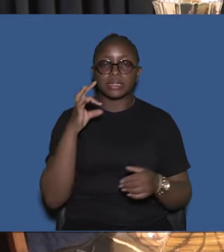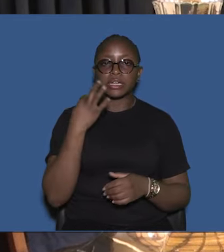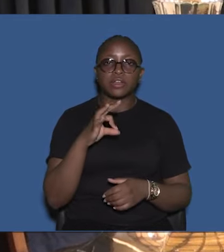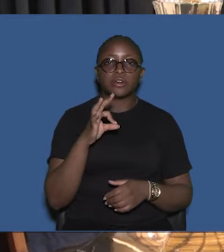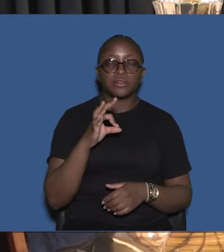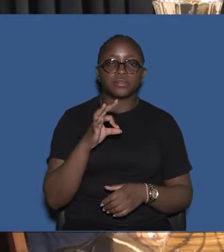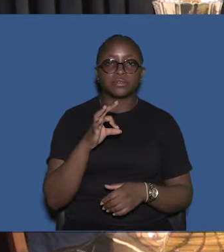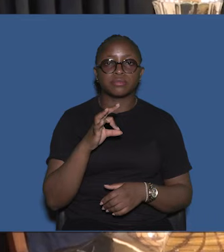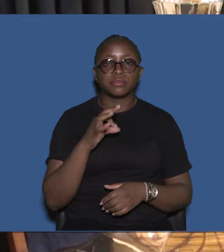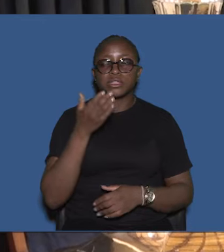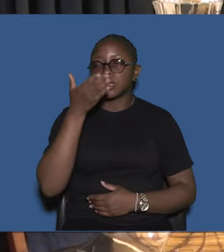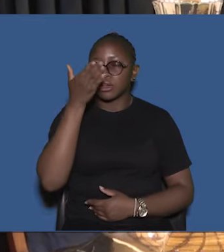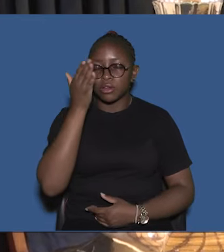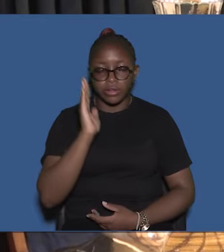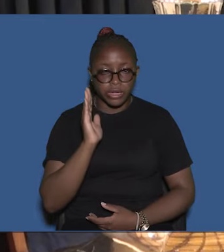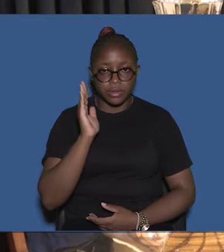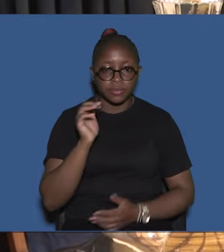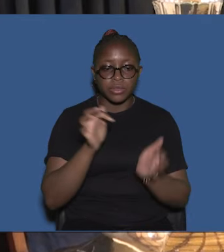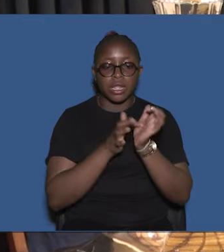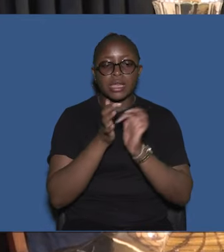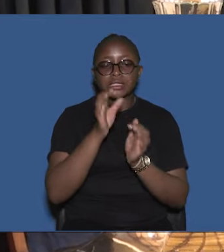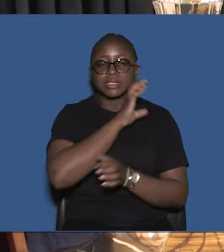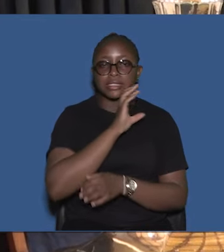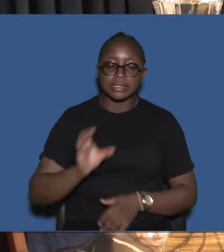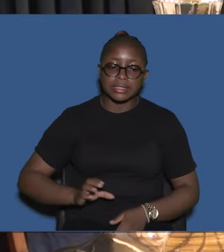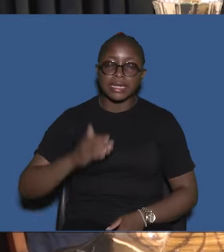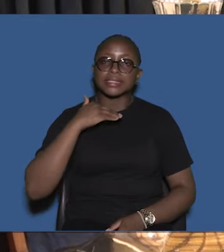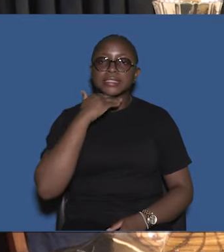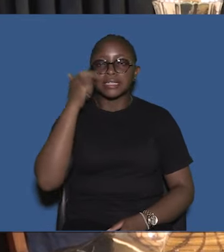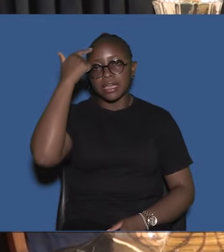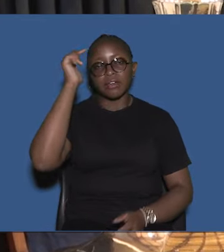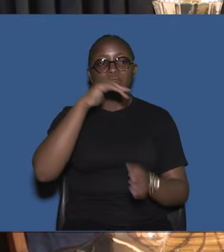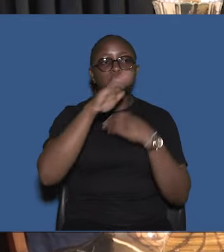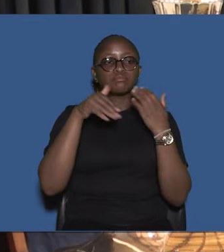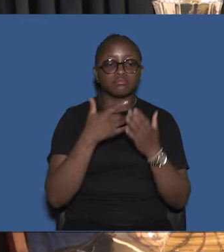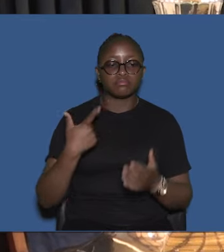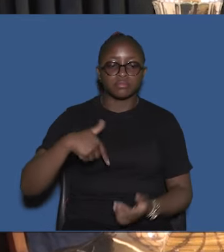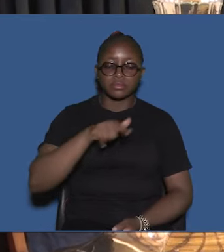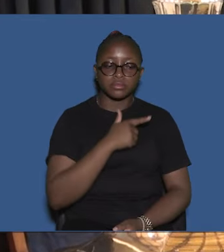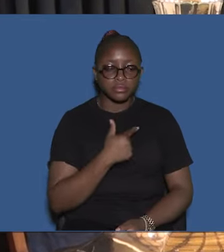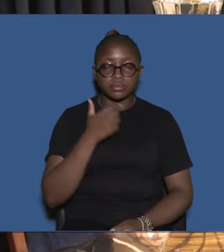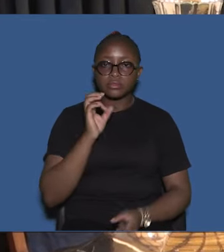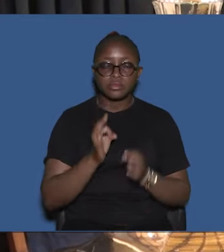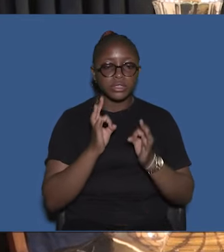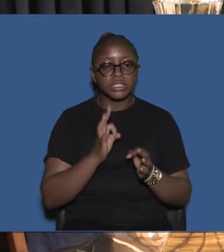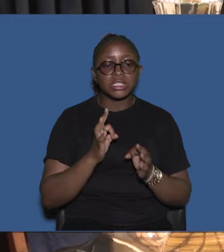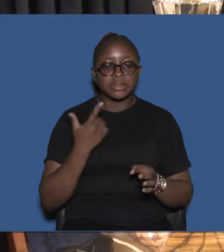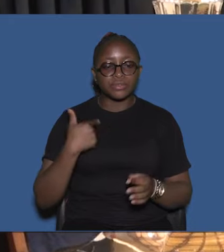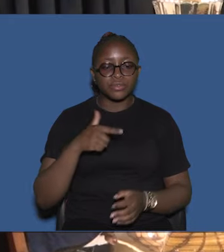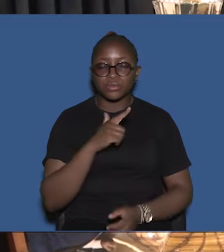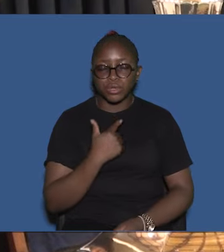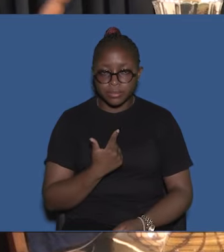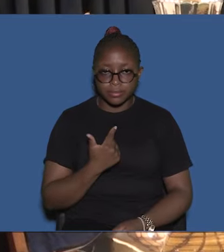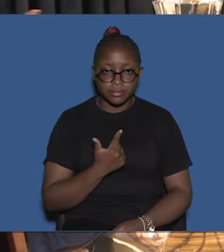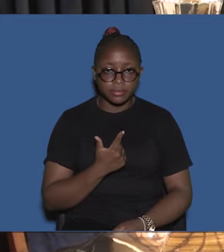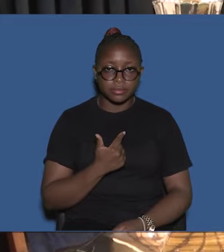God. Jesus Christ died for all of us. Whether we belong, whether